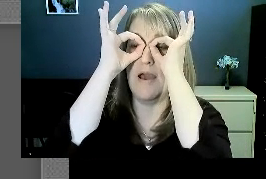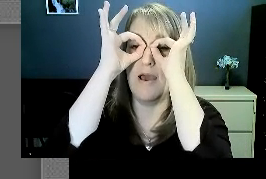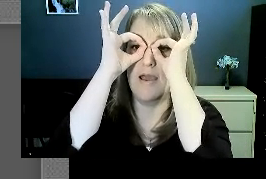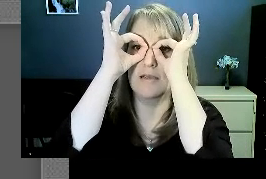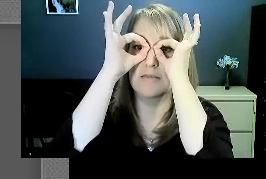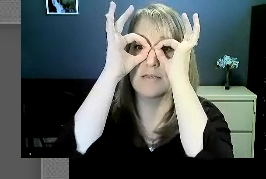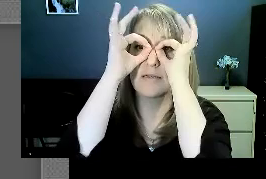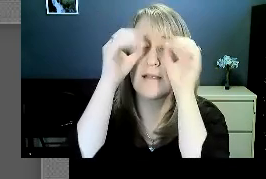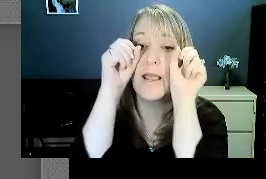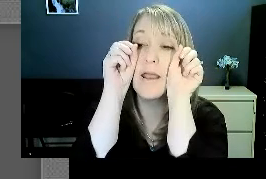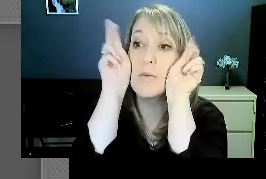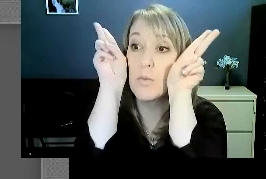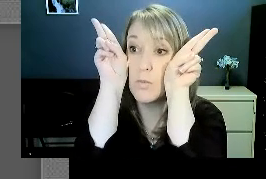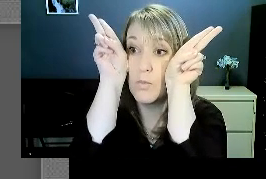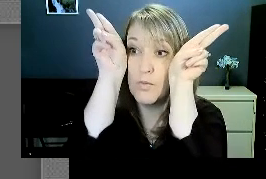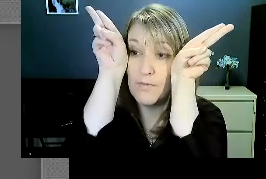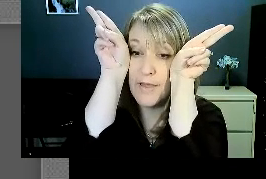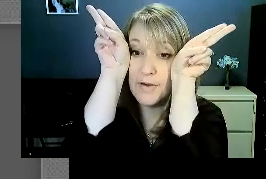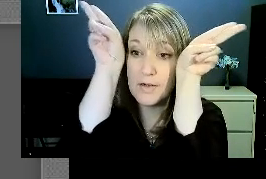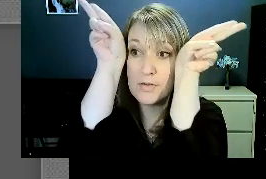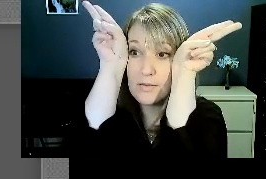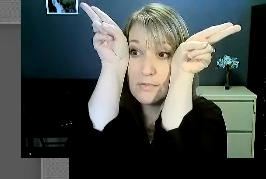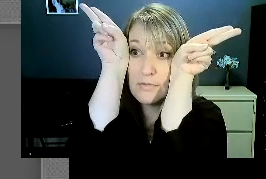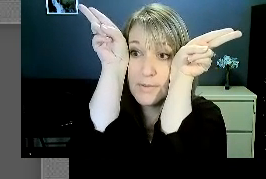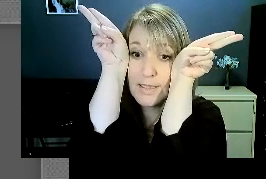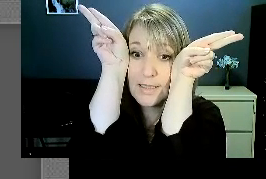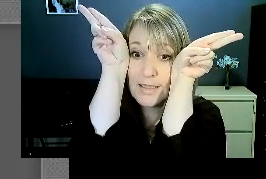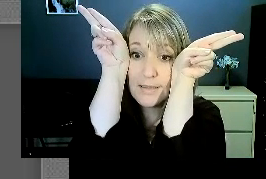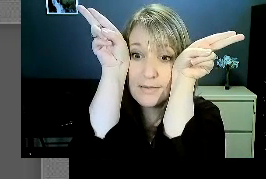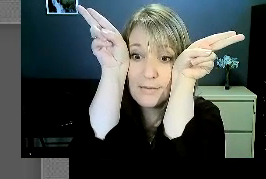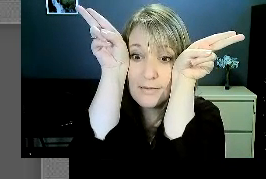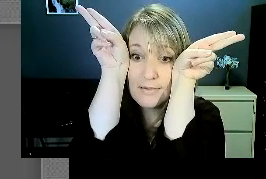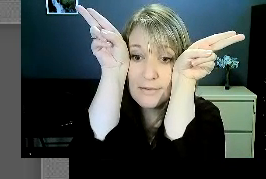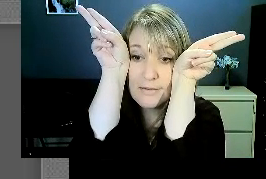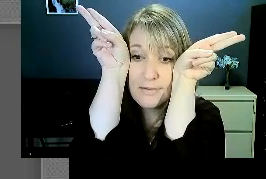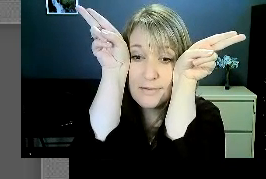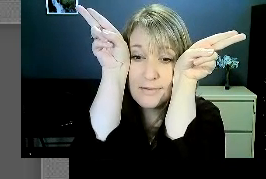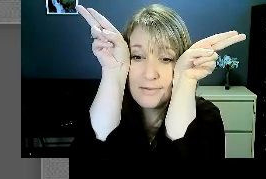big eyes, and feathers. Maybe like that.